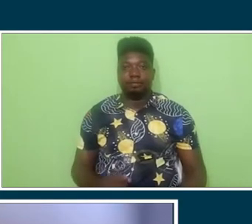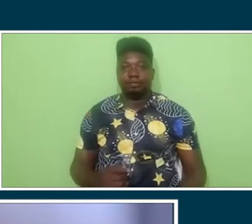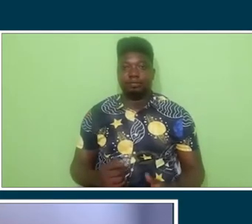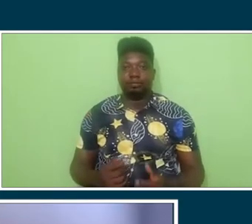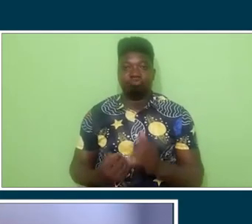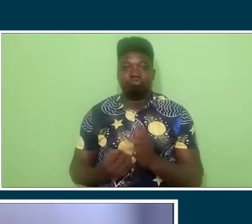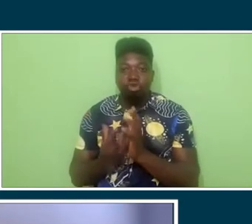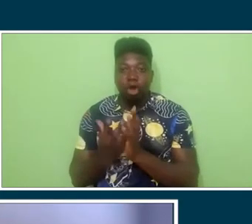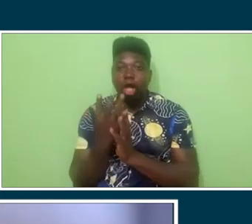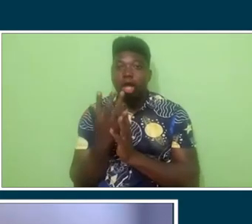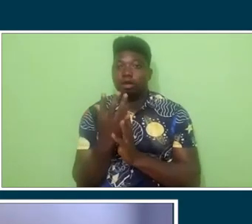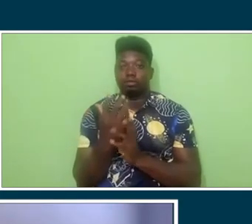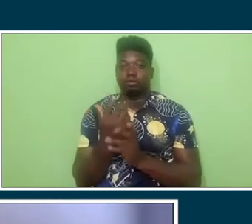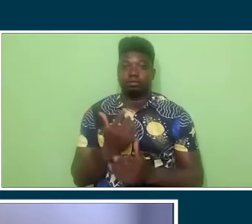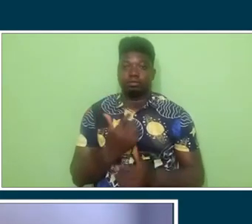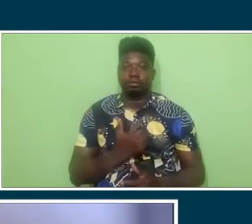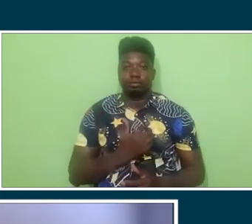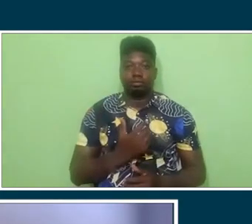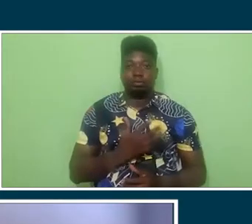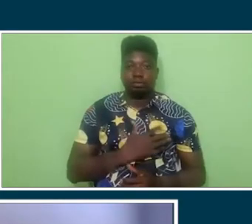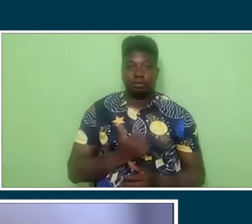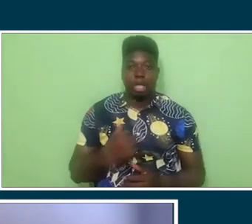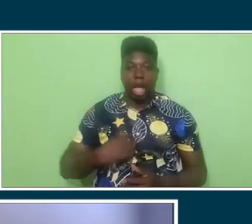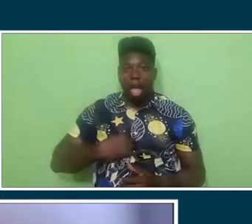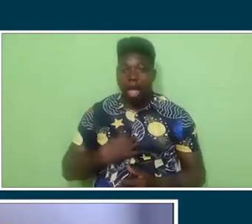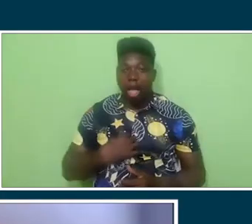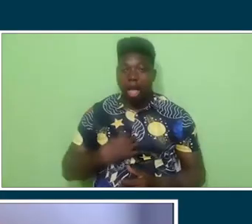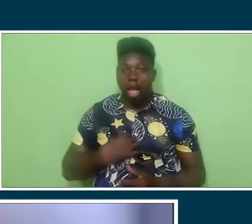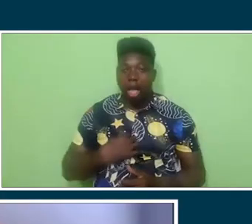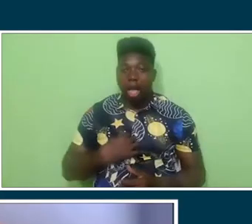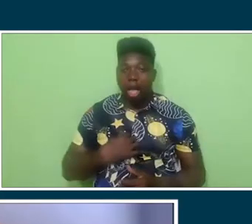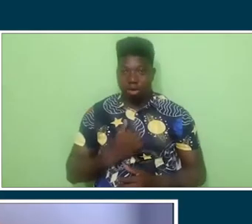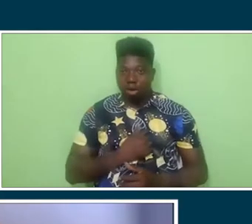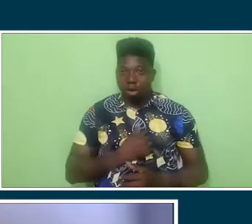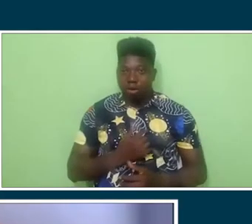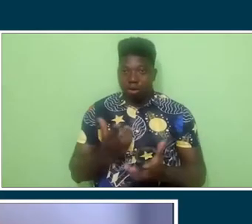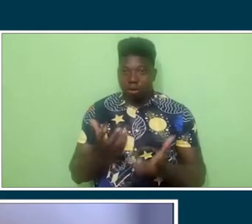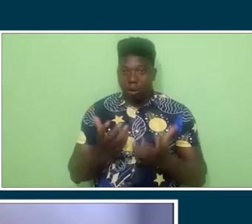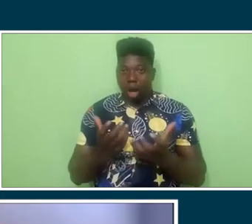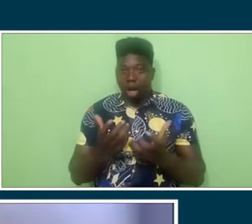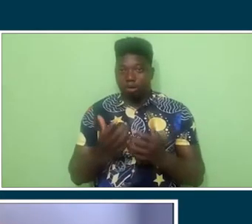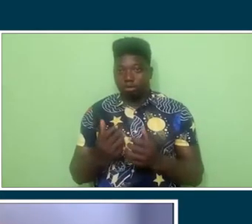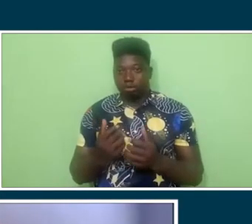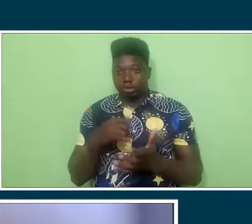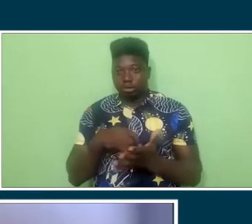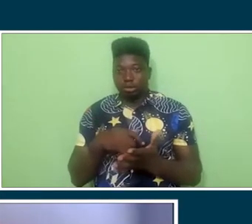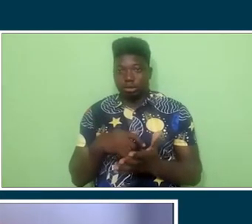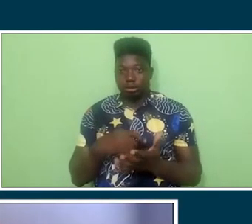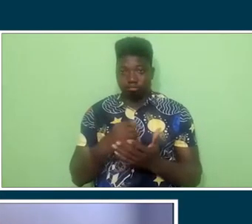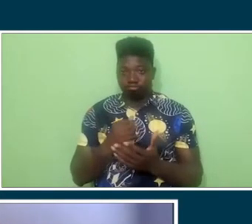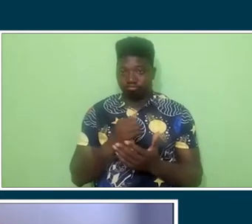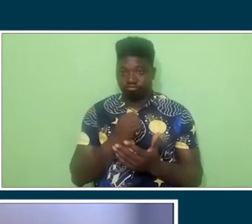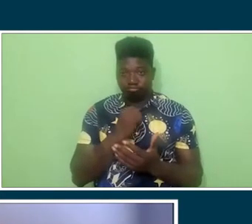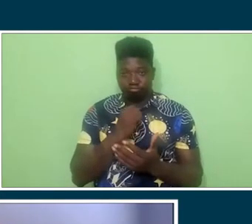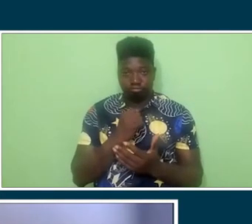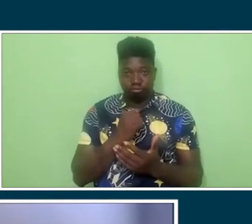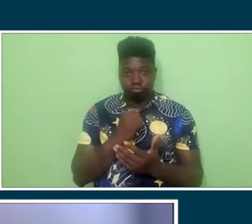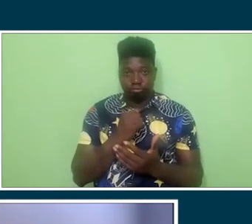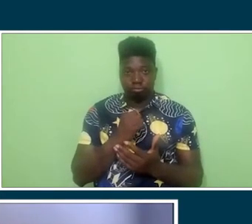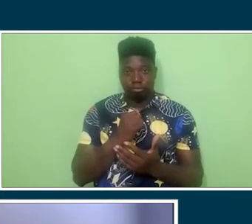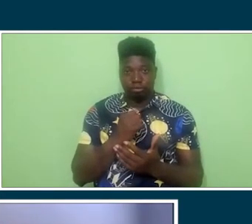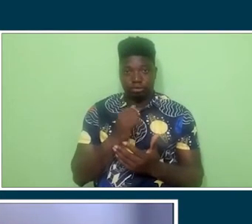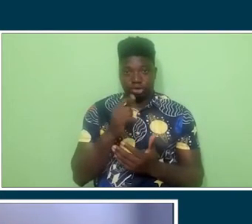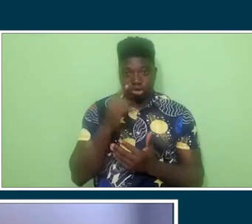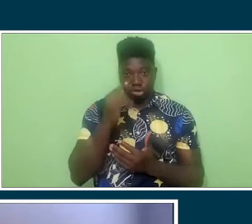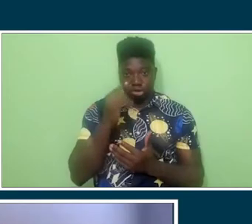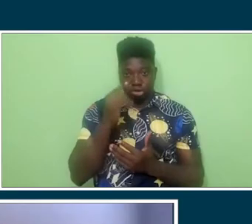we've worn, that it's unconscious and unknown. And when we wake up to this, the concepts that are